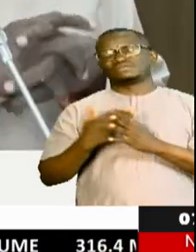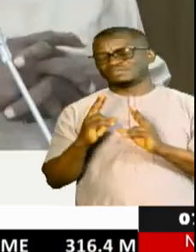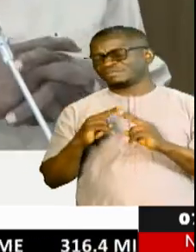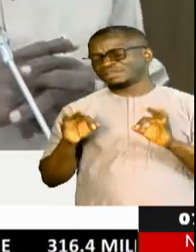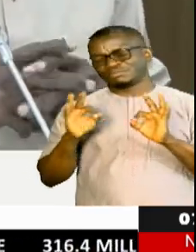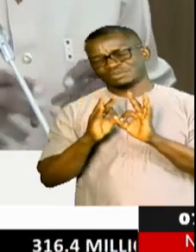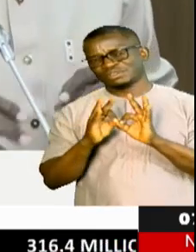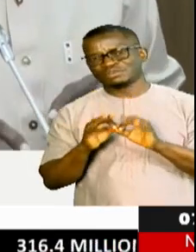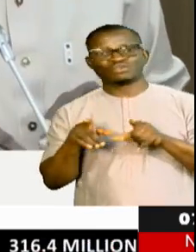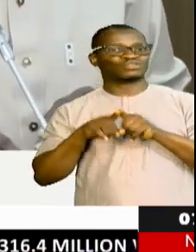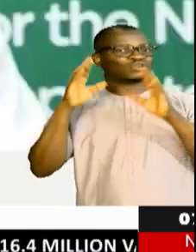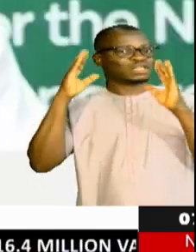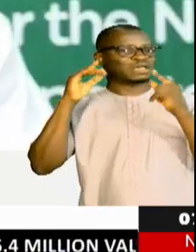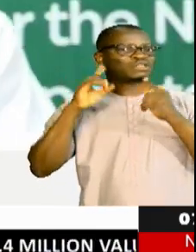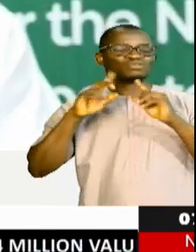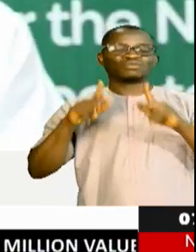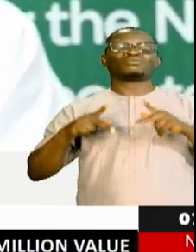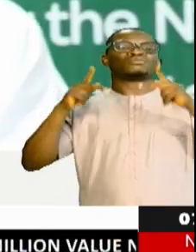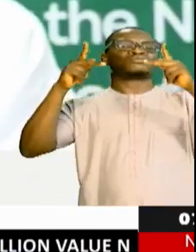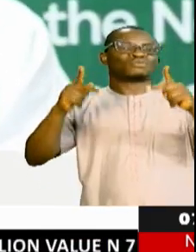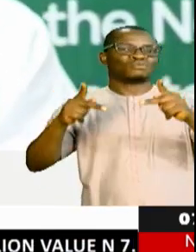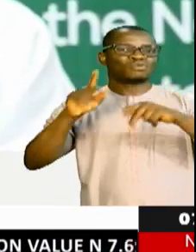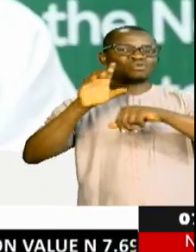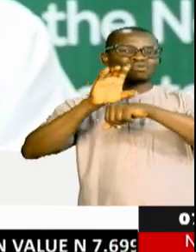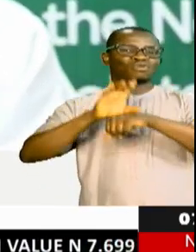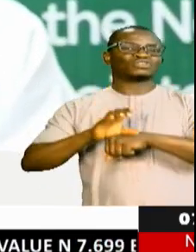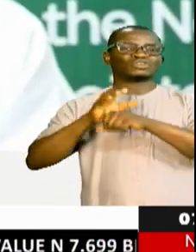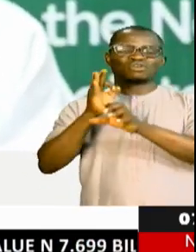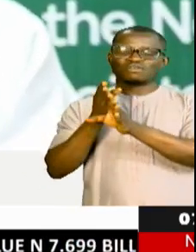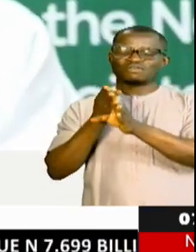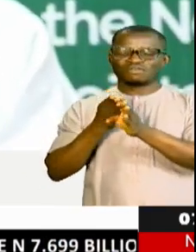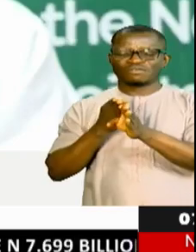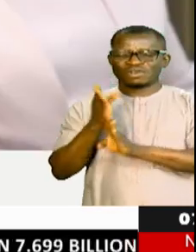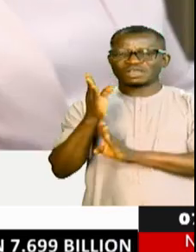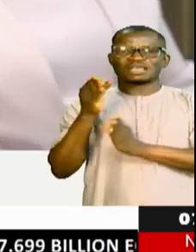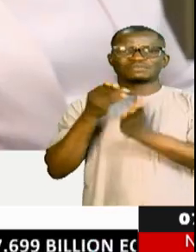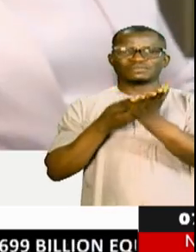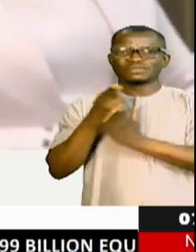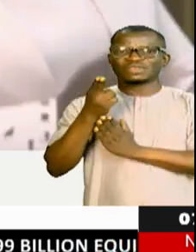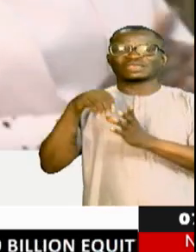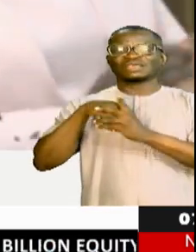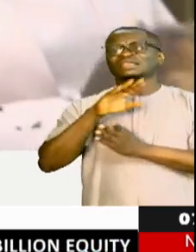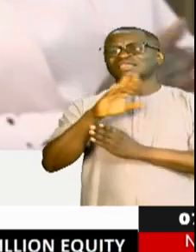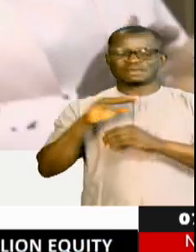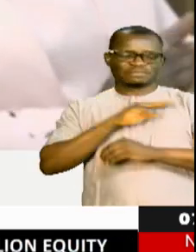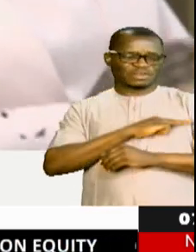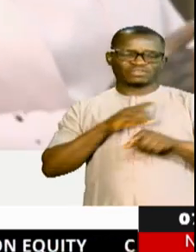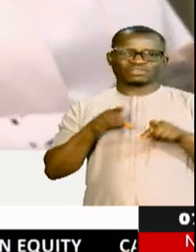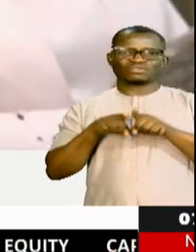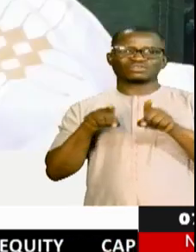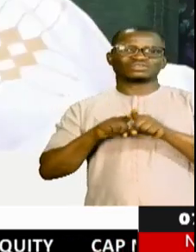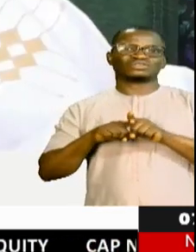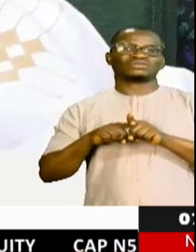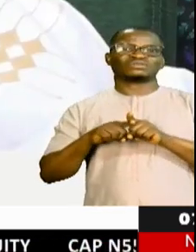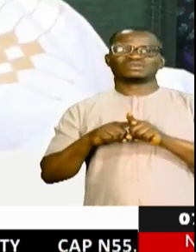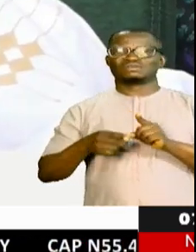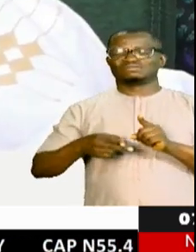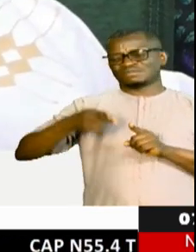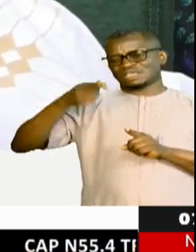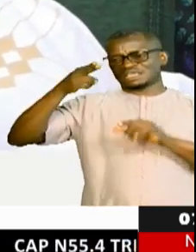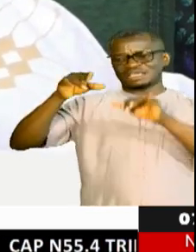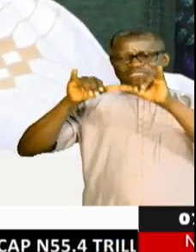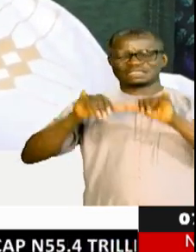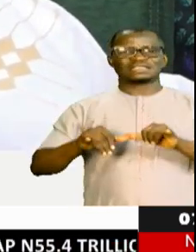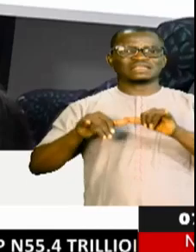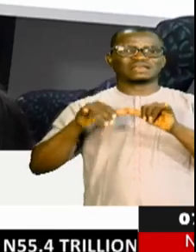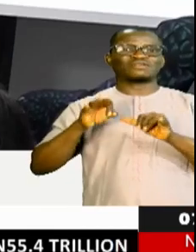also expected to promote a culture of integrity within their ministries, as well as uphold the highest standards of